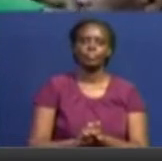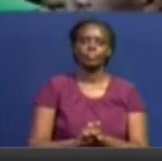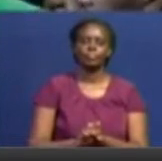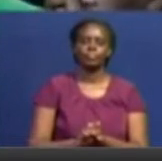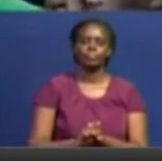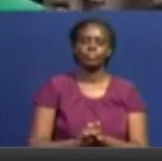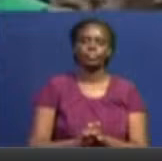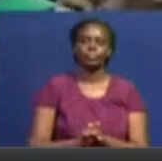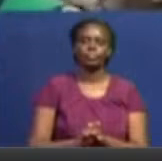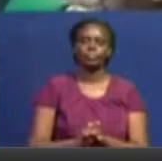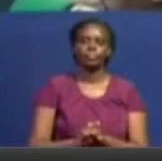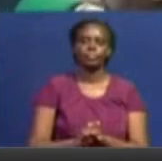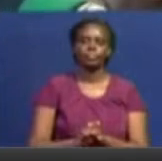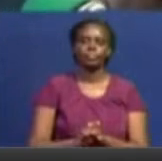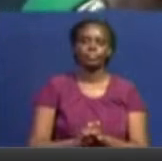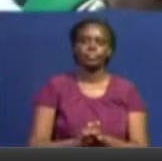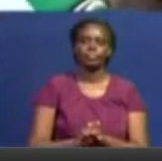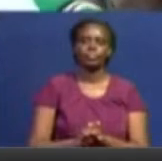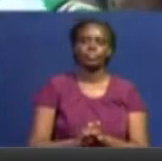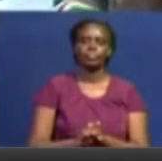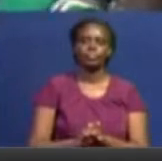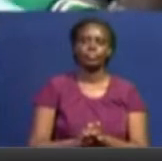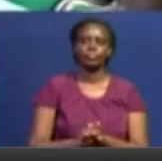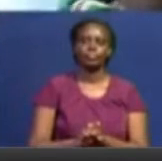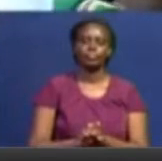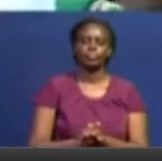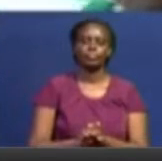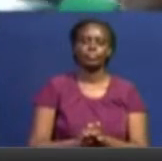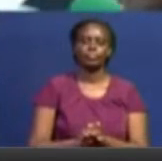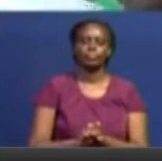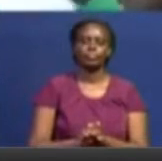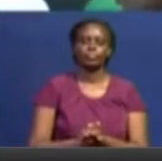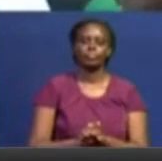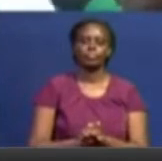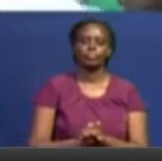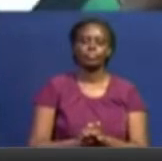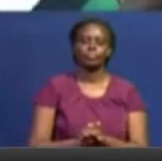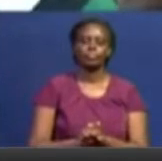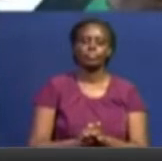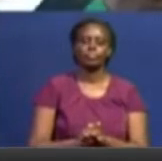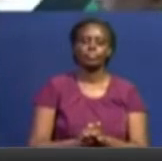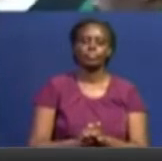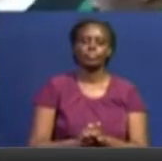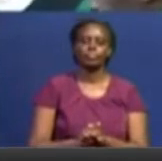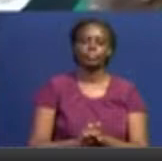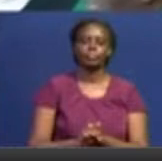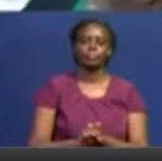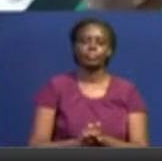Yeah. Yes, America, yes. Yeah. Okay. And Mara.